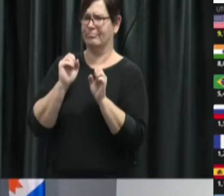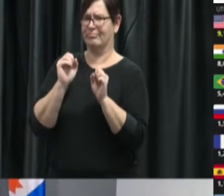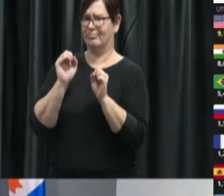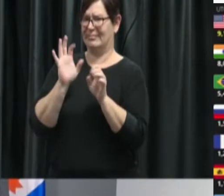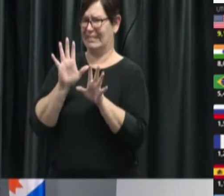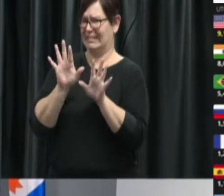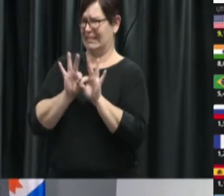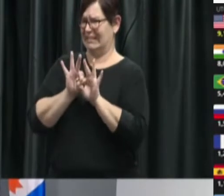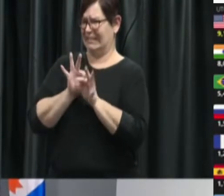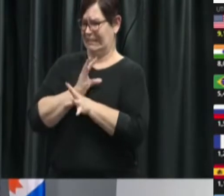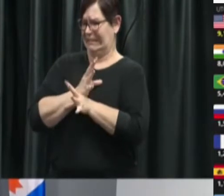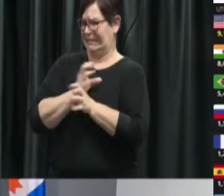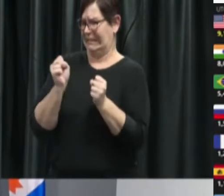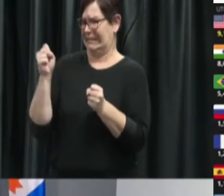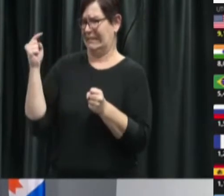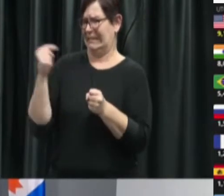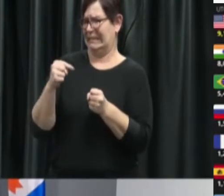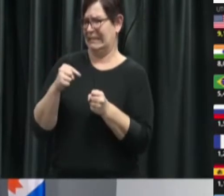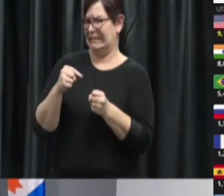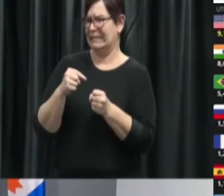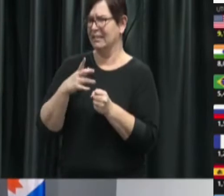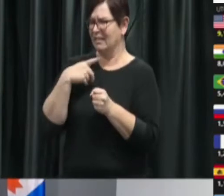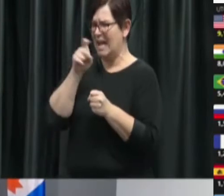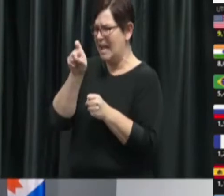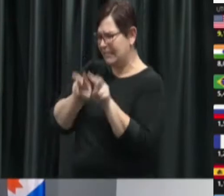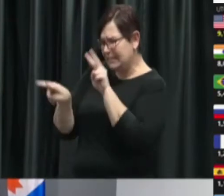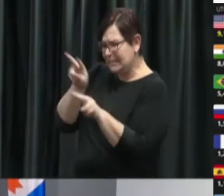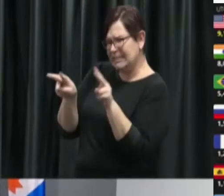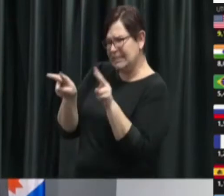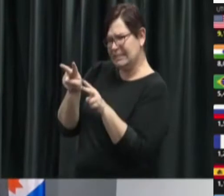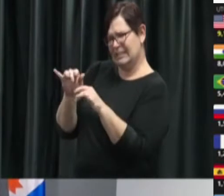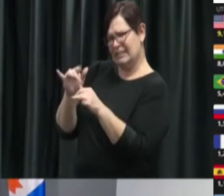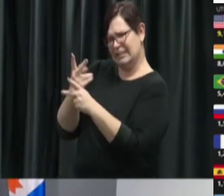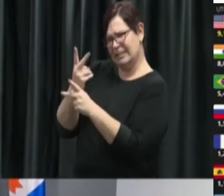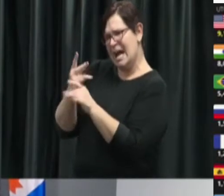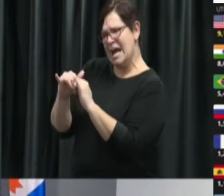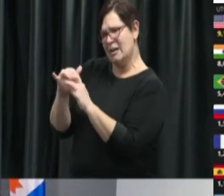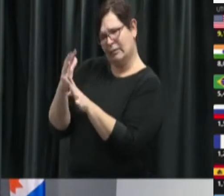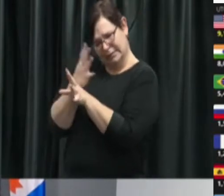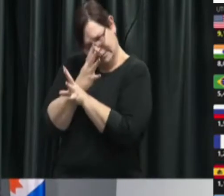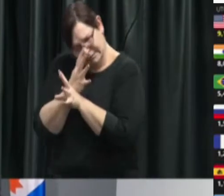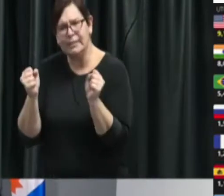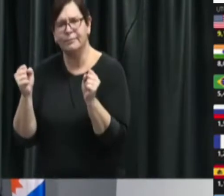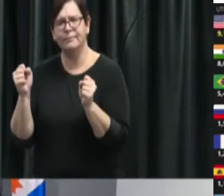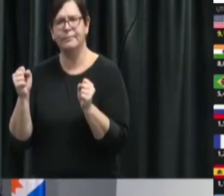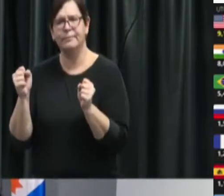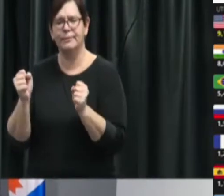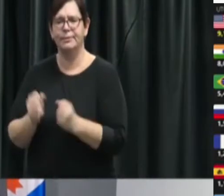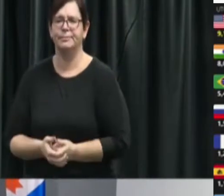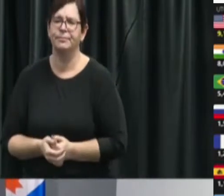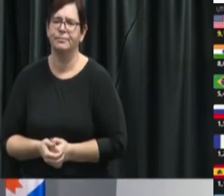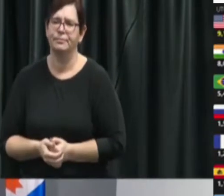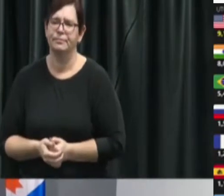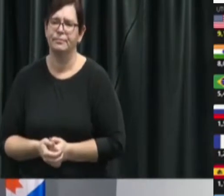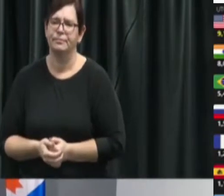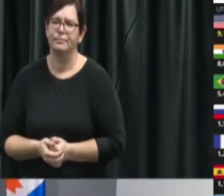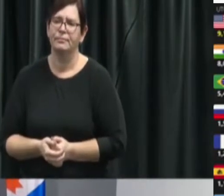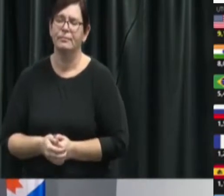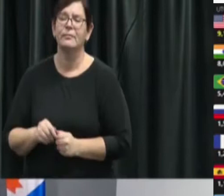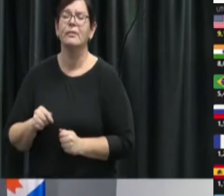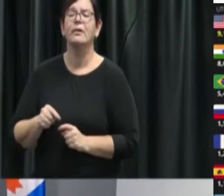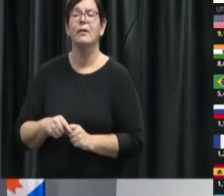do that. Thank you. And on to patio season. While City Council has approved an extension for